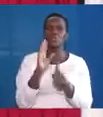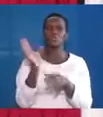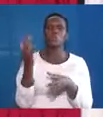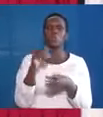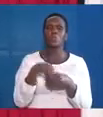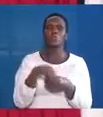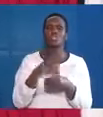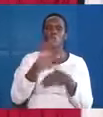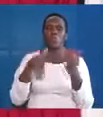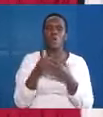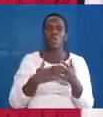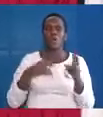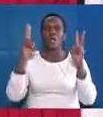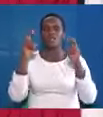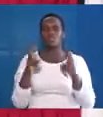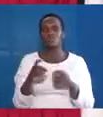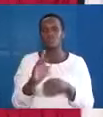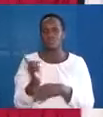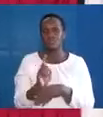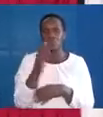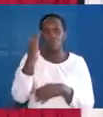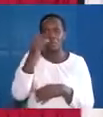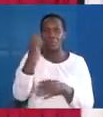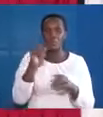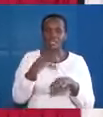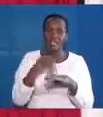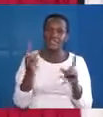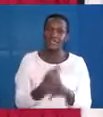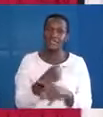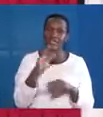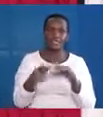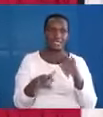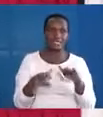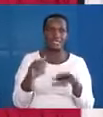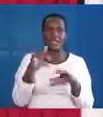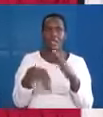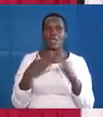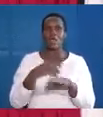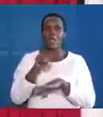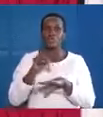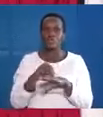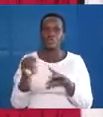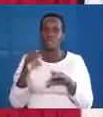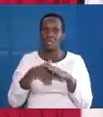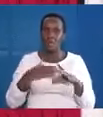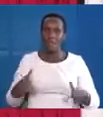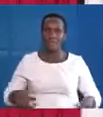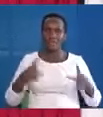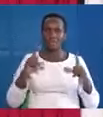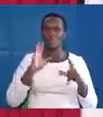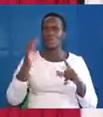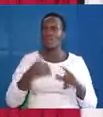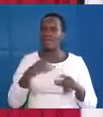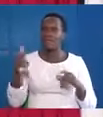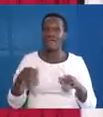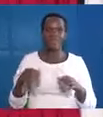our issues. Because at different stages in a nation's history, in a nation's life, there will come others And you